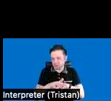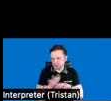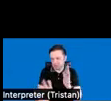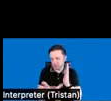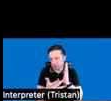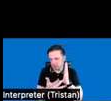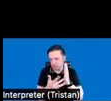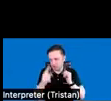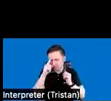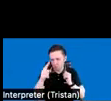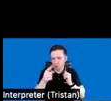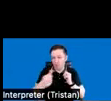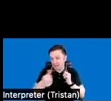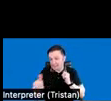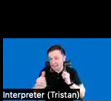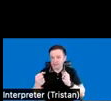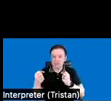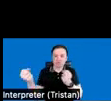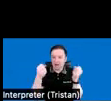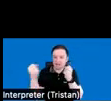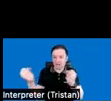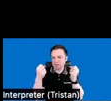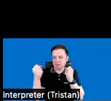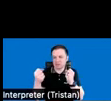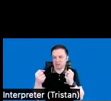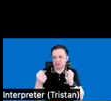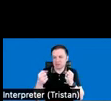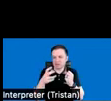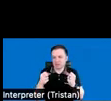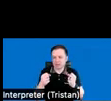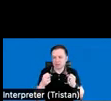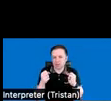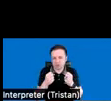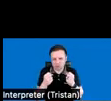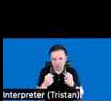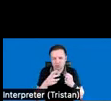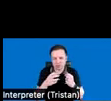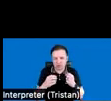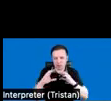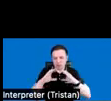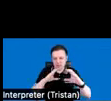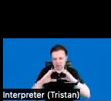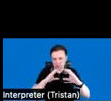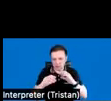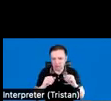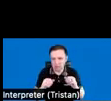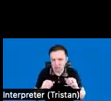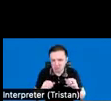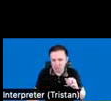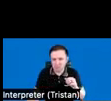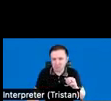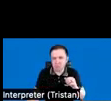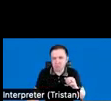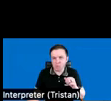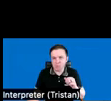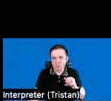for mobility, driving, and wheelchair and communication, and a very difficult choice to